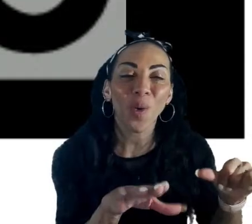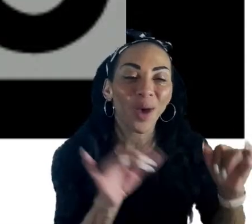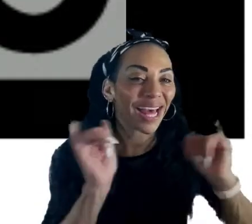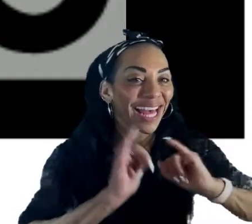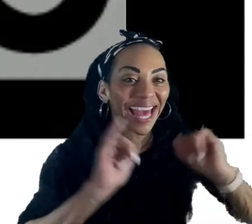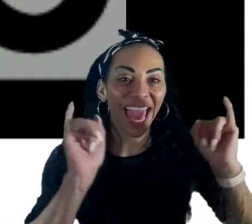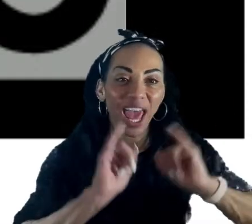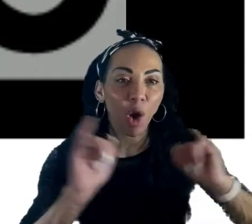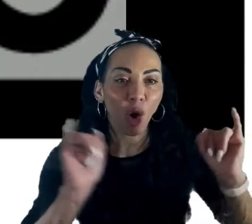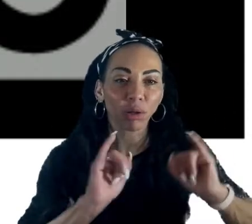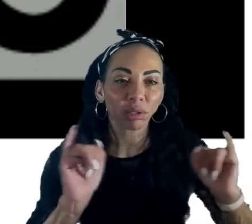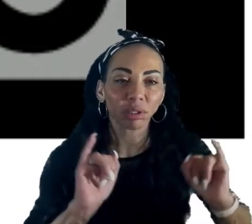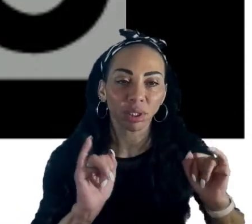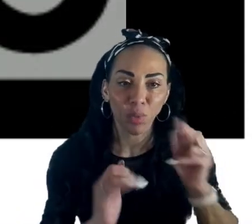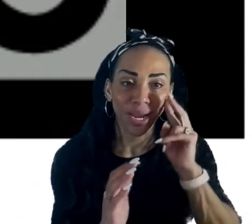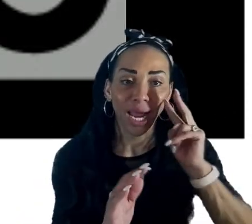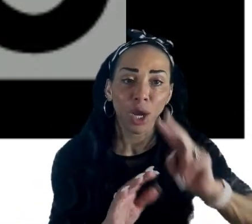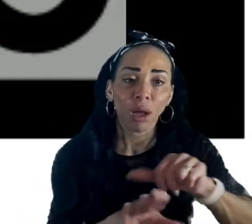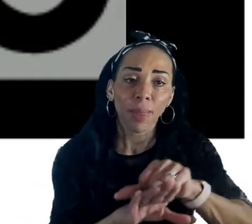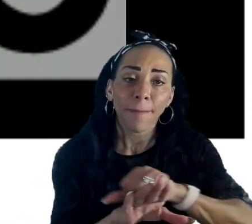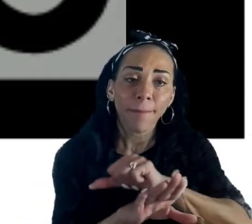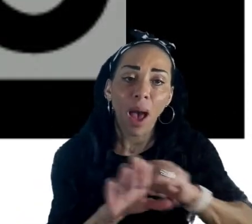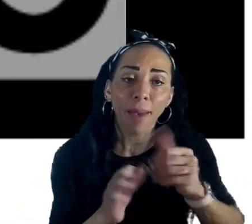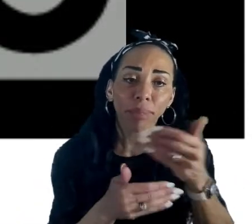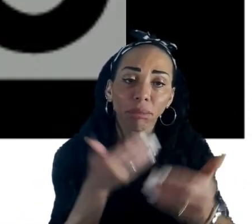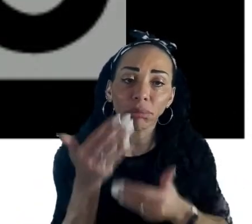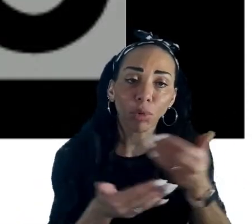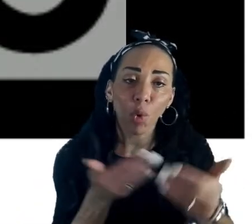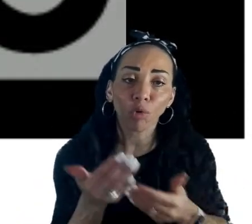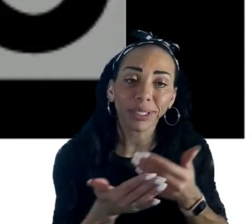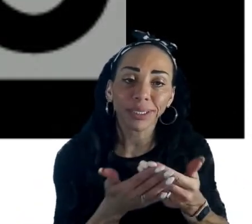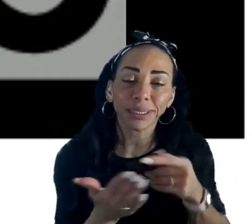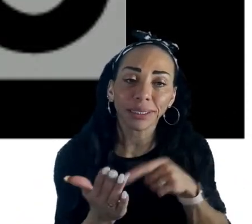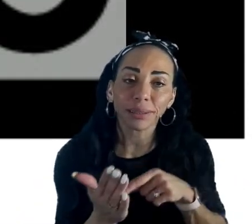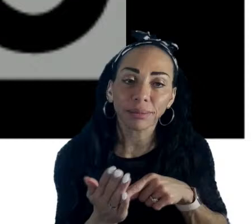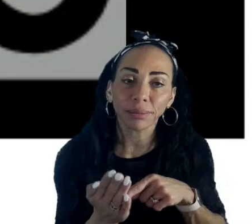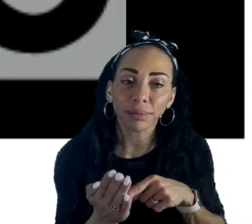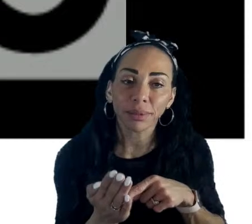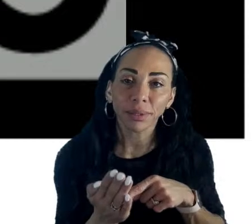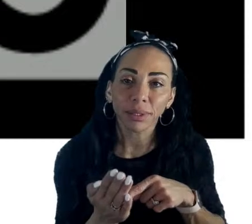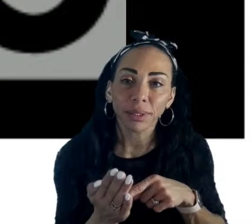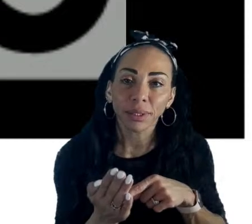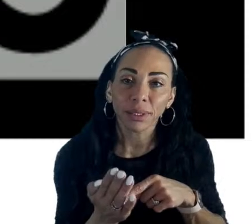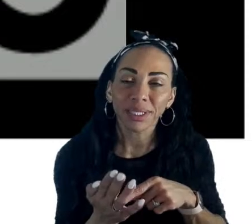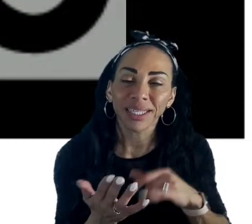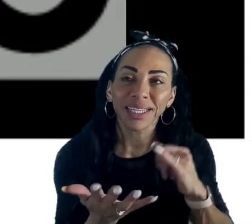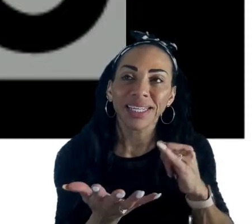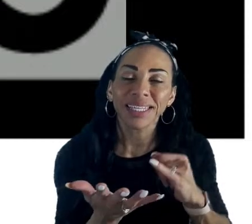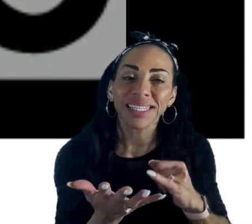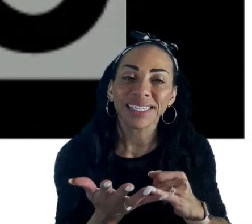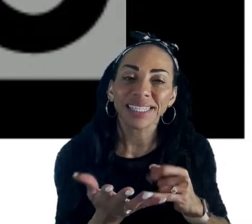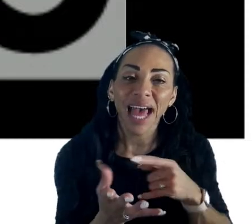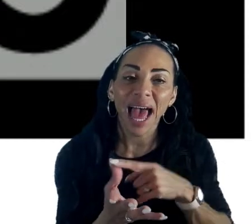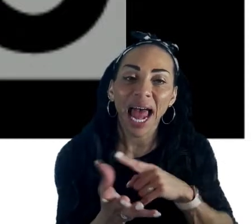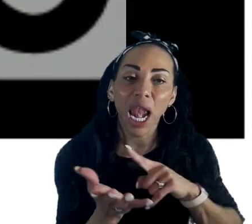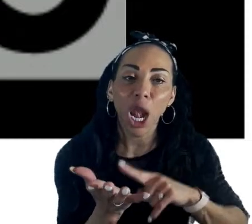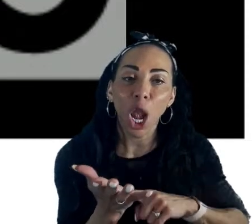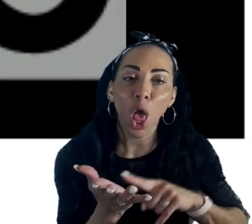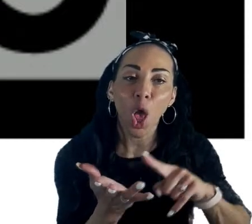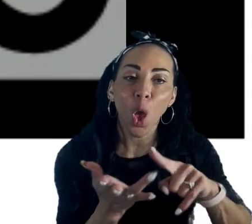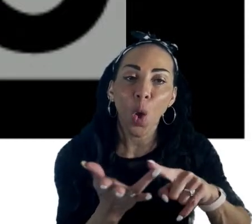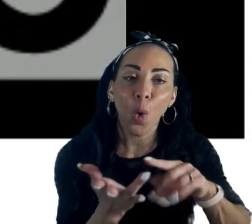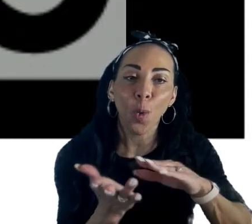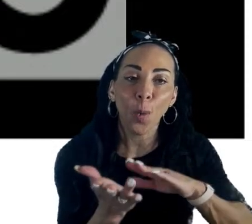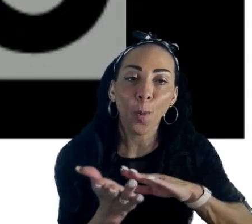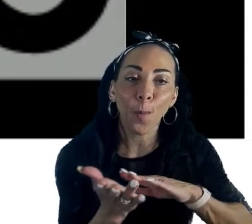biblical stories, and I'm thinking more of, I would think I say this wrong, Salome. Do I say it right? Salome? Yeah, I'm saying